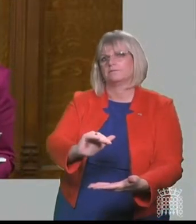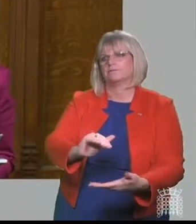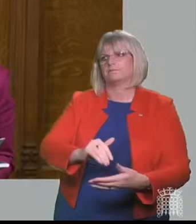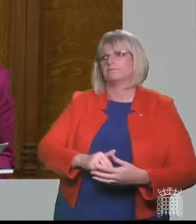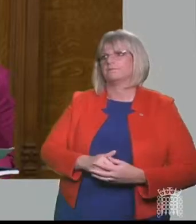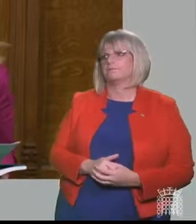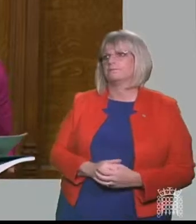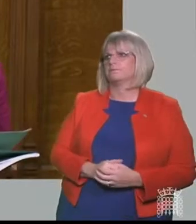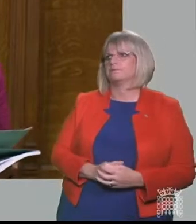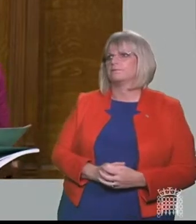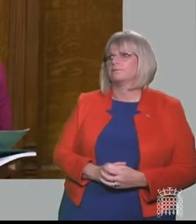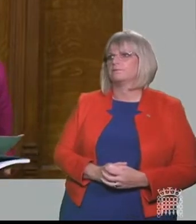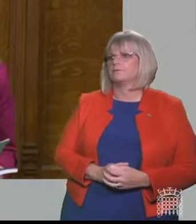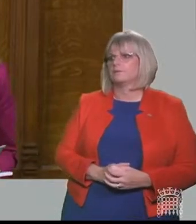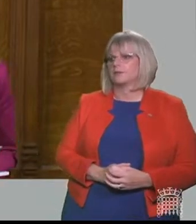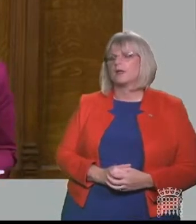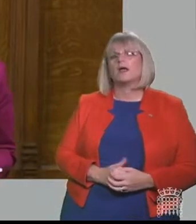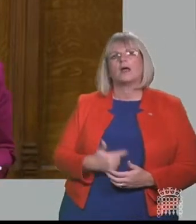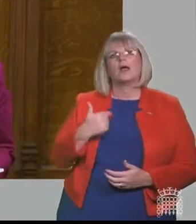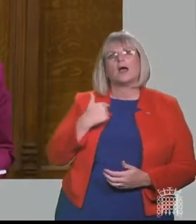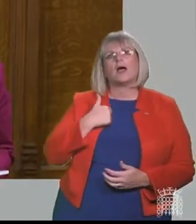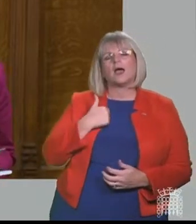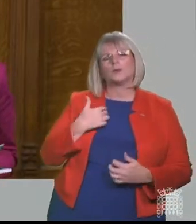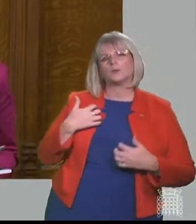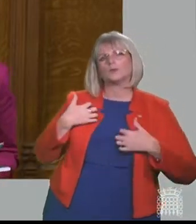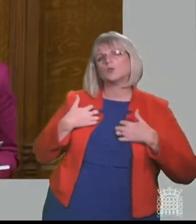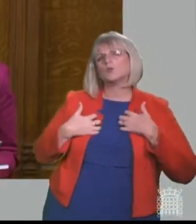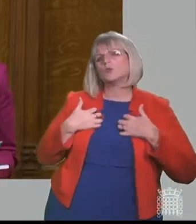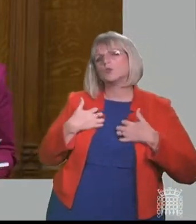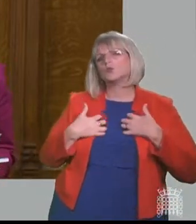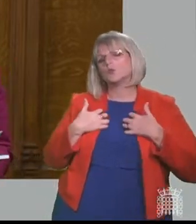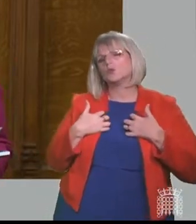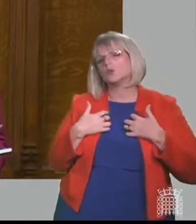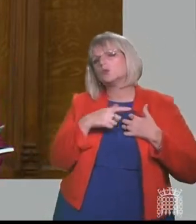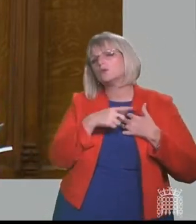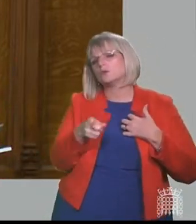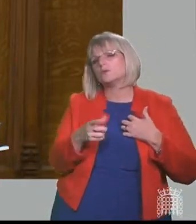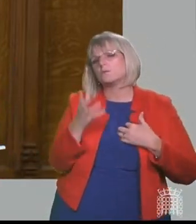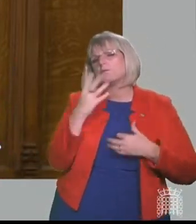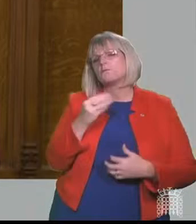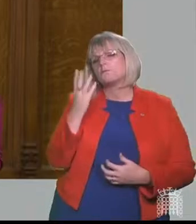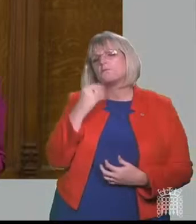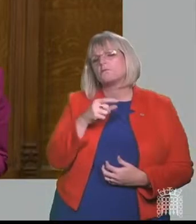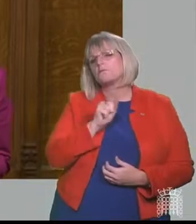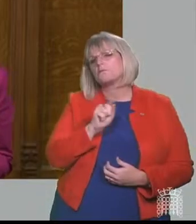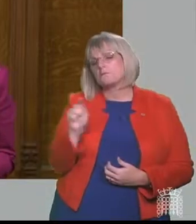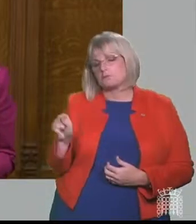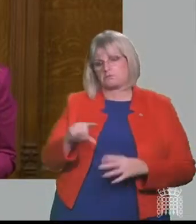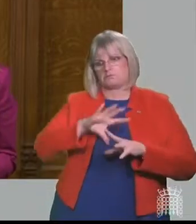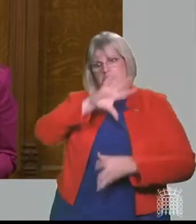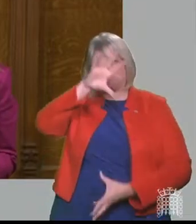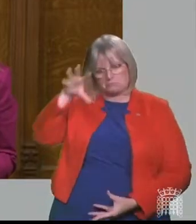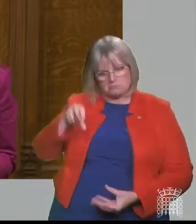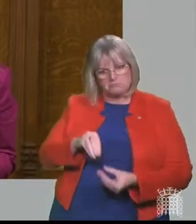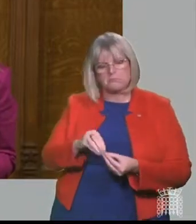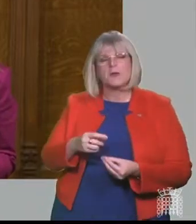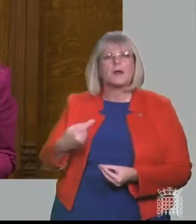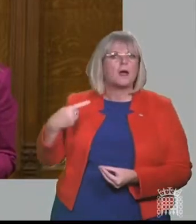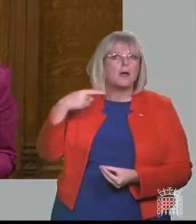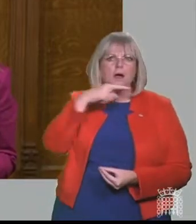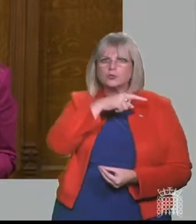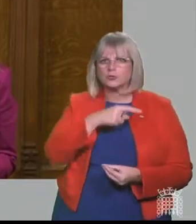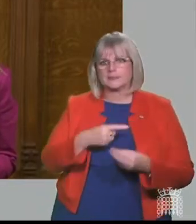or so. I was interested to hear that there are 110 measures in